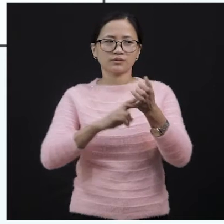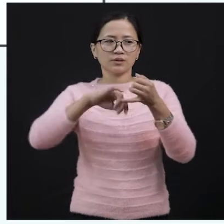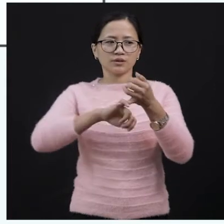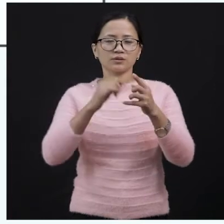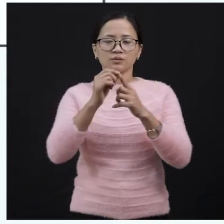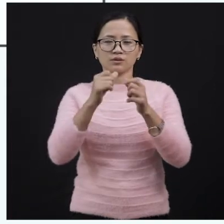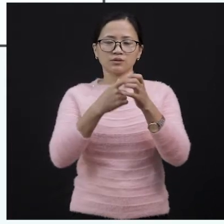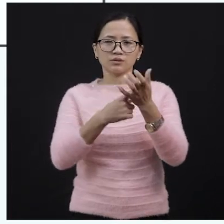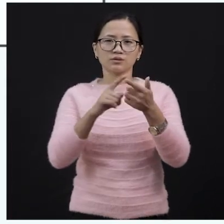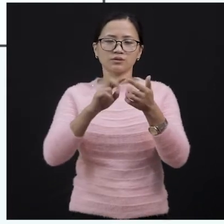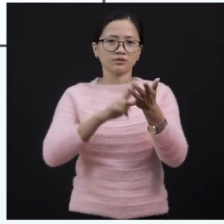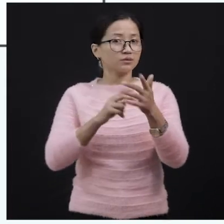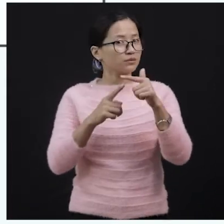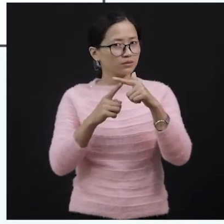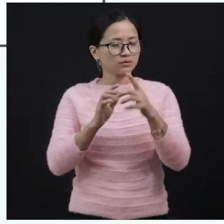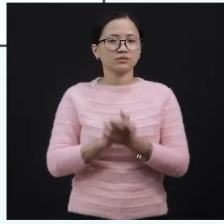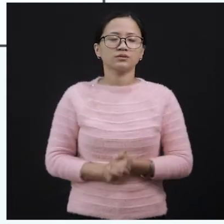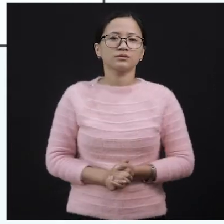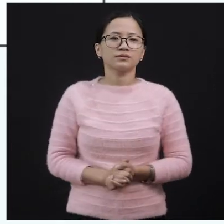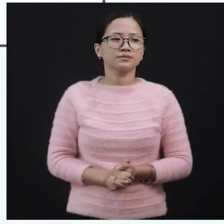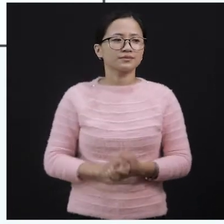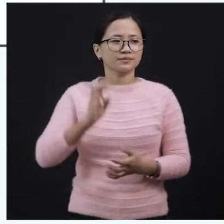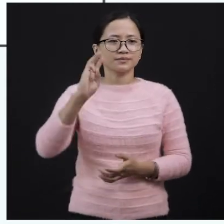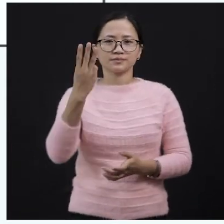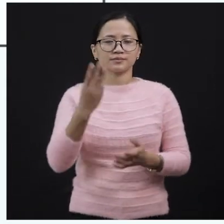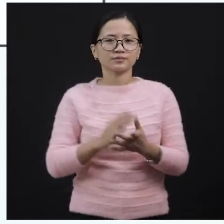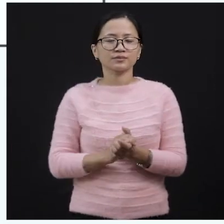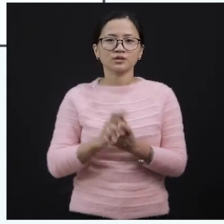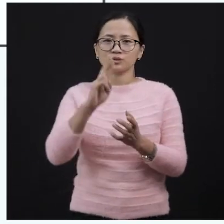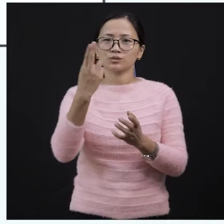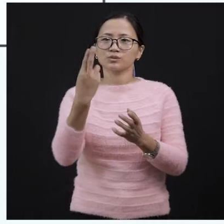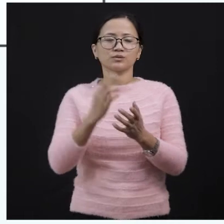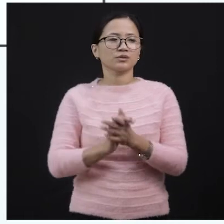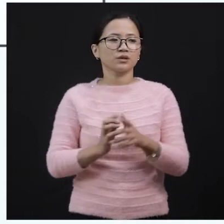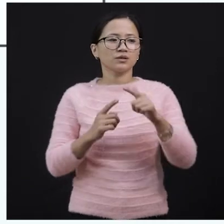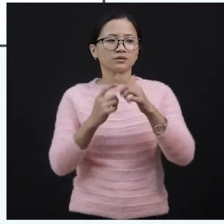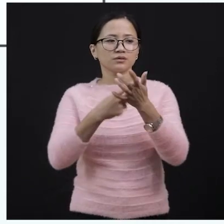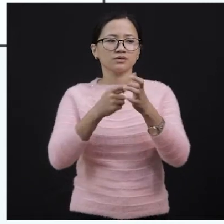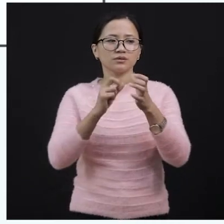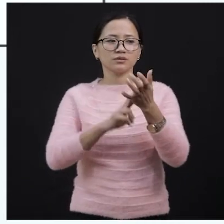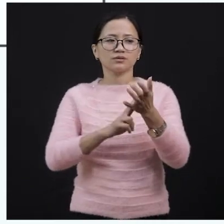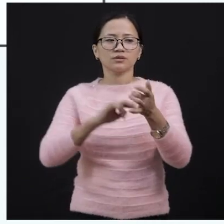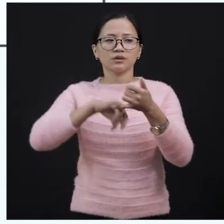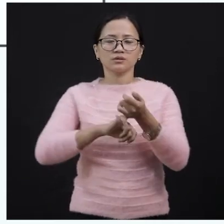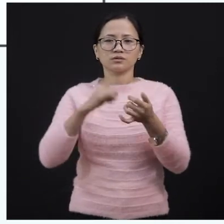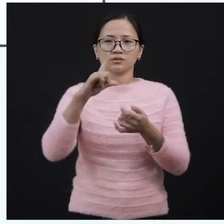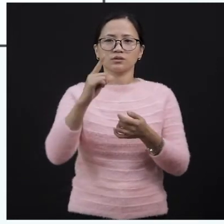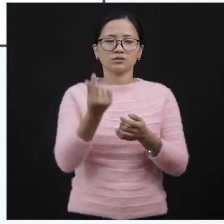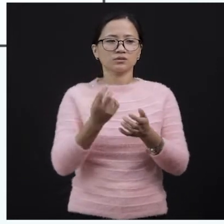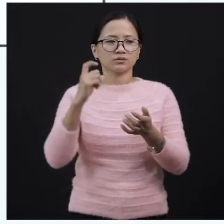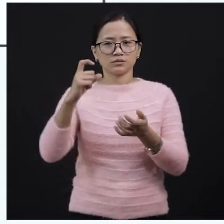okay? Transparent. The second one here is translucent.